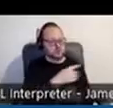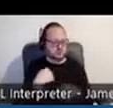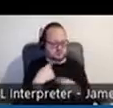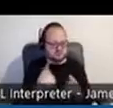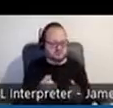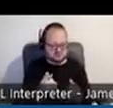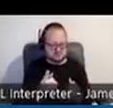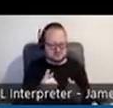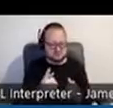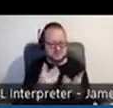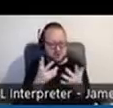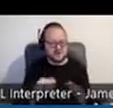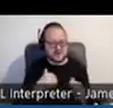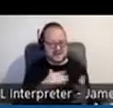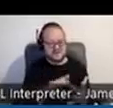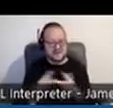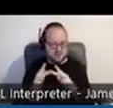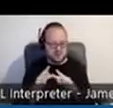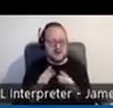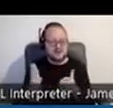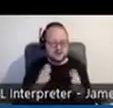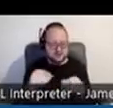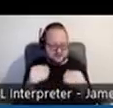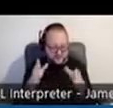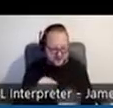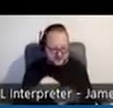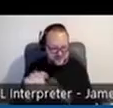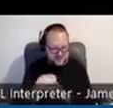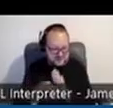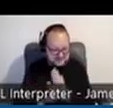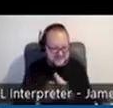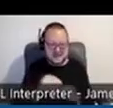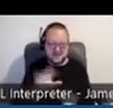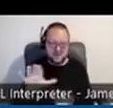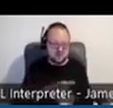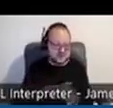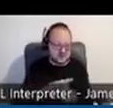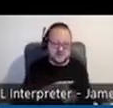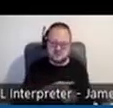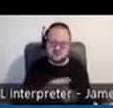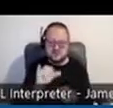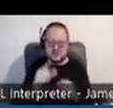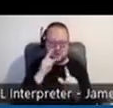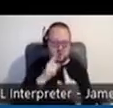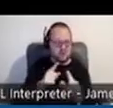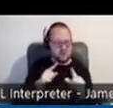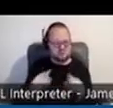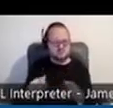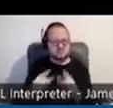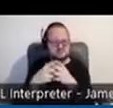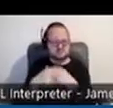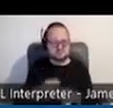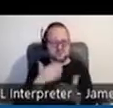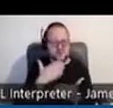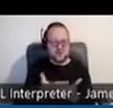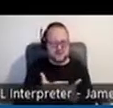providers that they're working with within their state, within their region, so it aligns really well. What the hub does is it centralizes